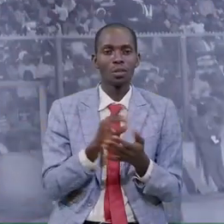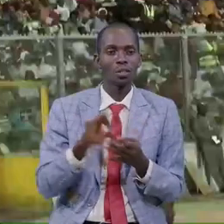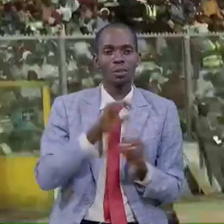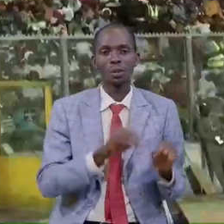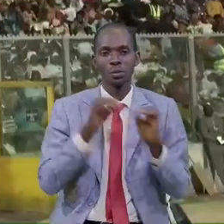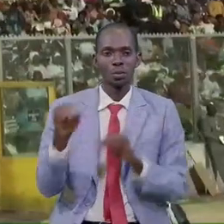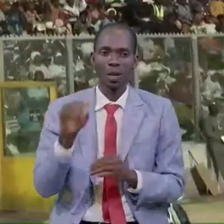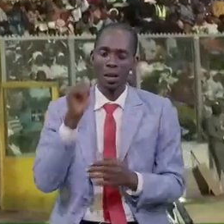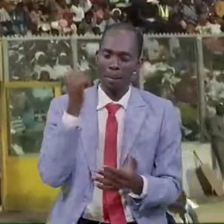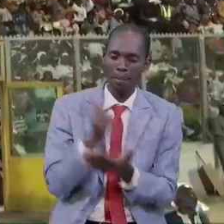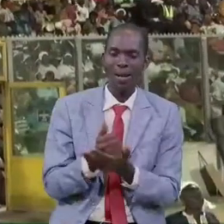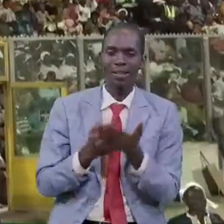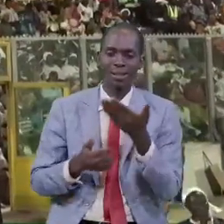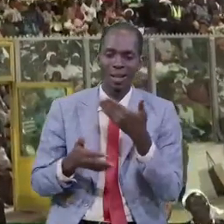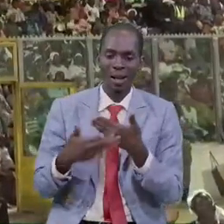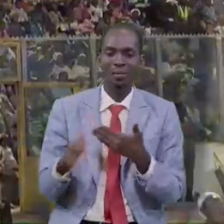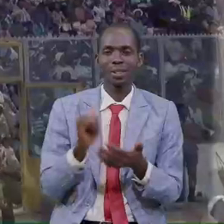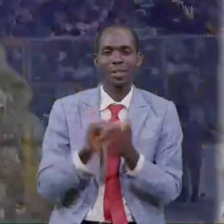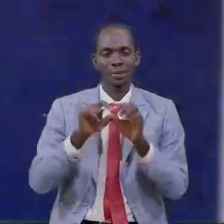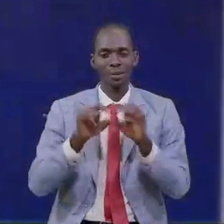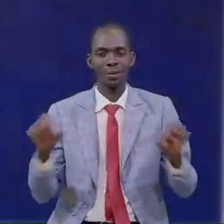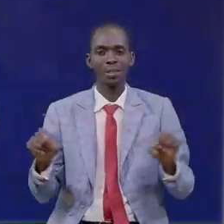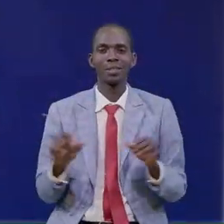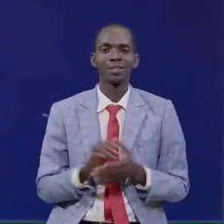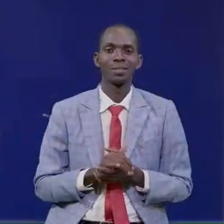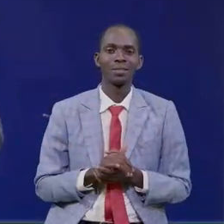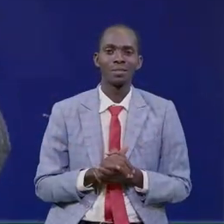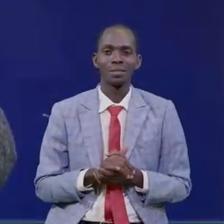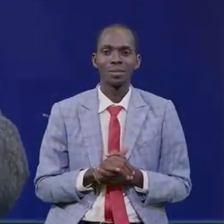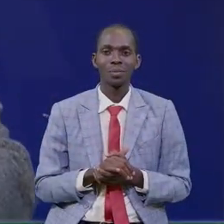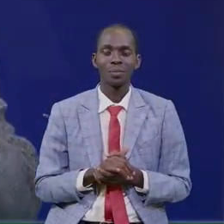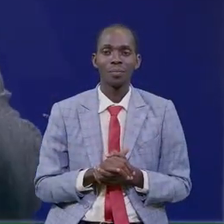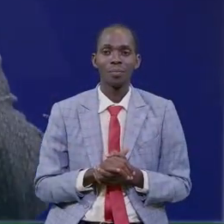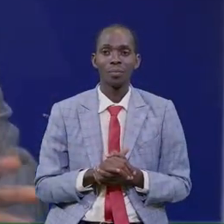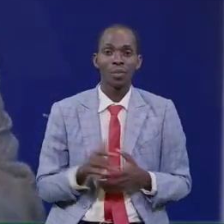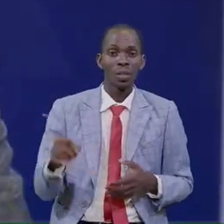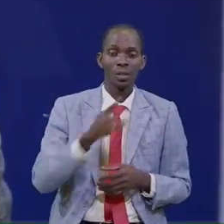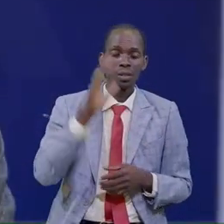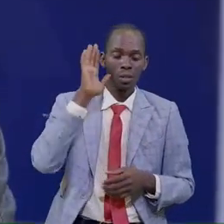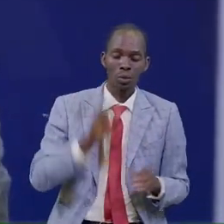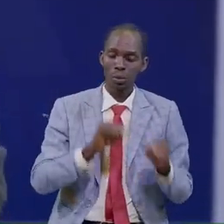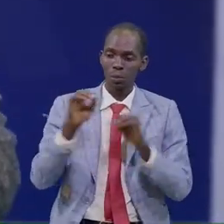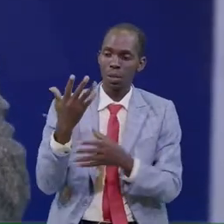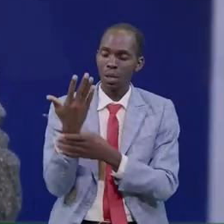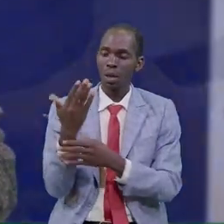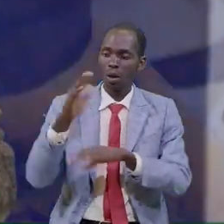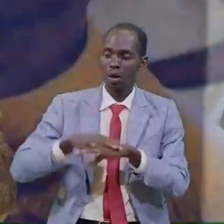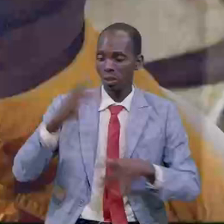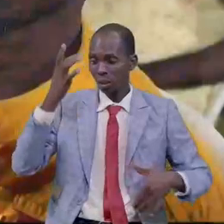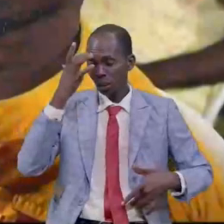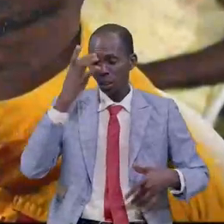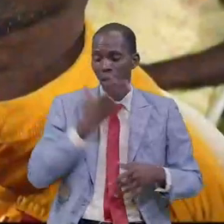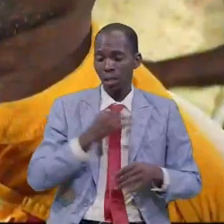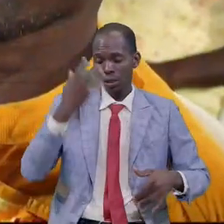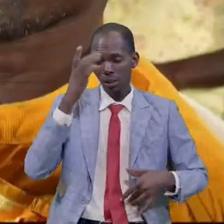Qui accompagnera ceux qui auront et le they will lay their hands on the sick and they shall recover. Il the